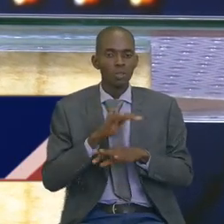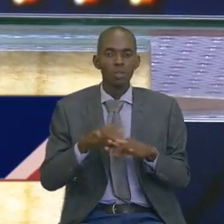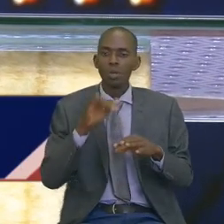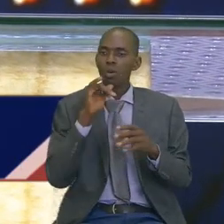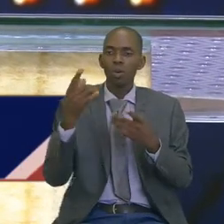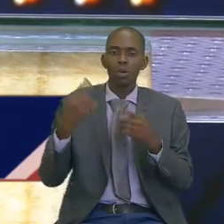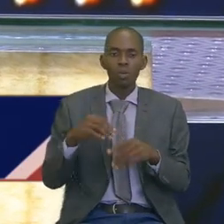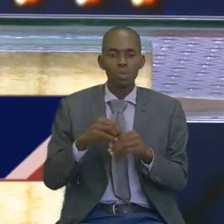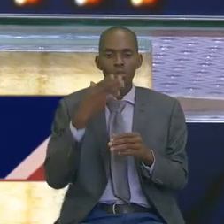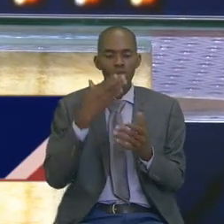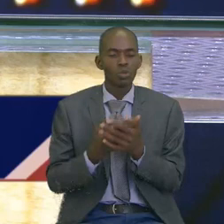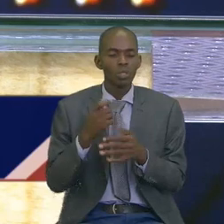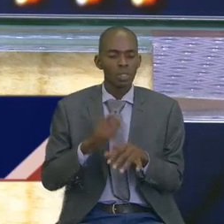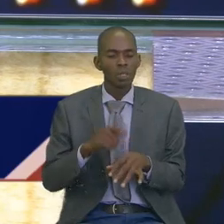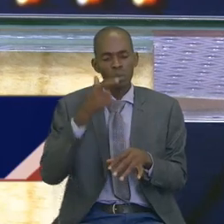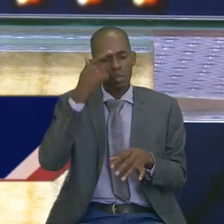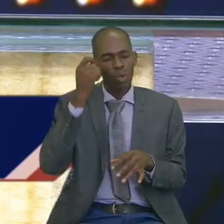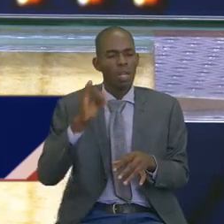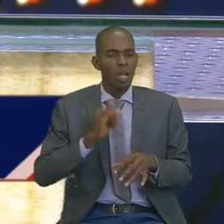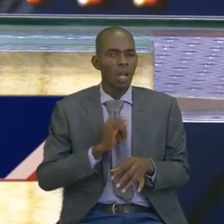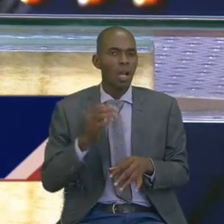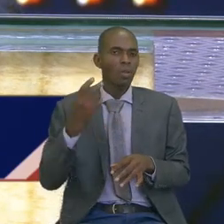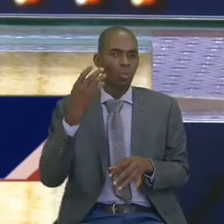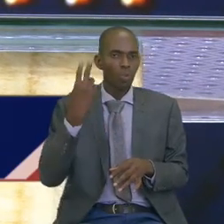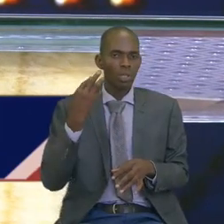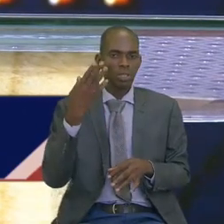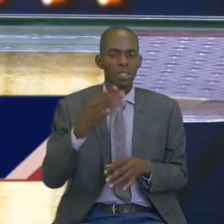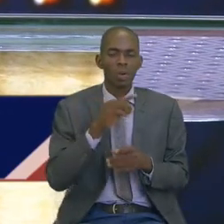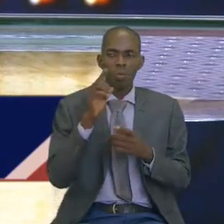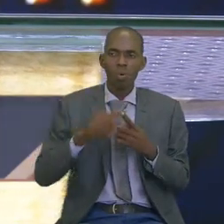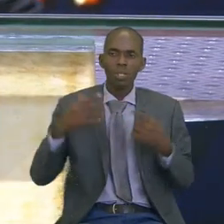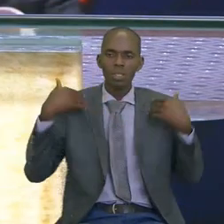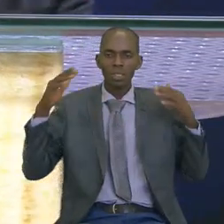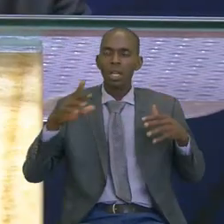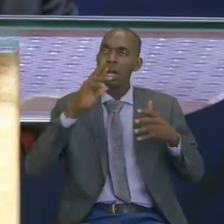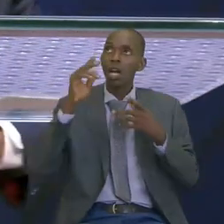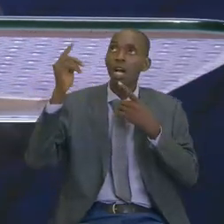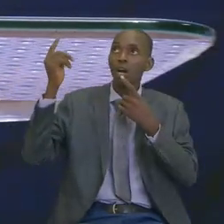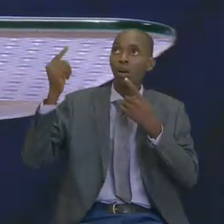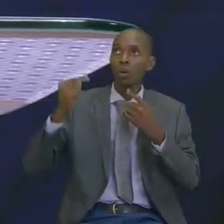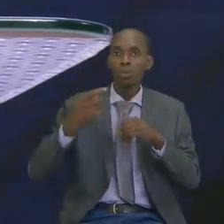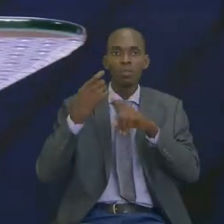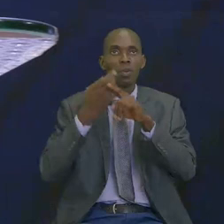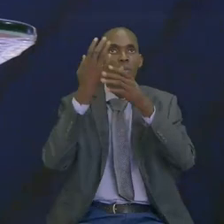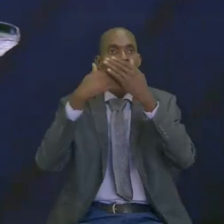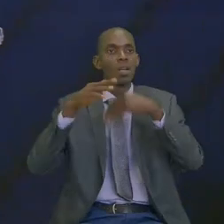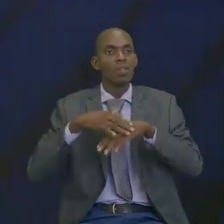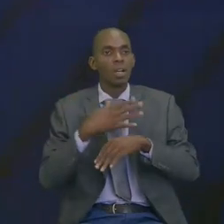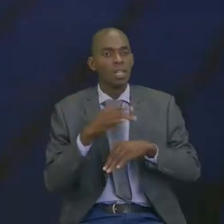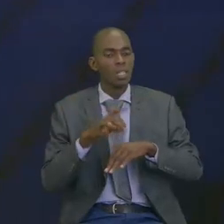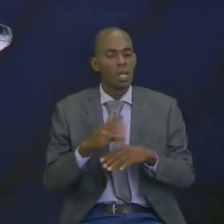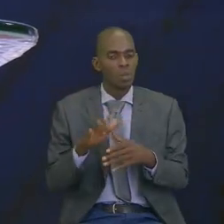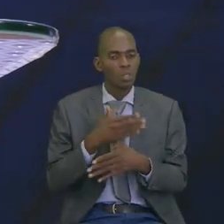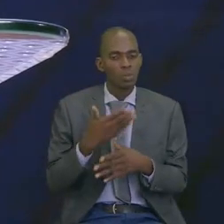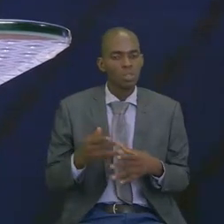Because I was there when he was coming from God, from heaven in the sky. Between heaven and earth, the